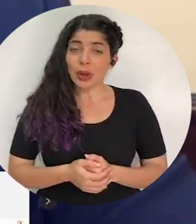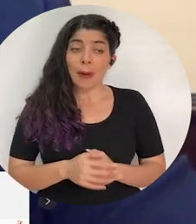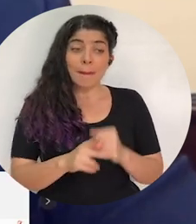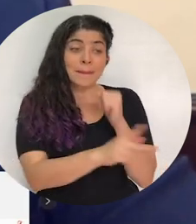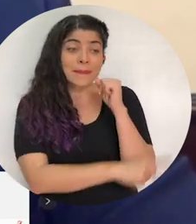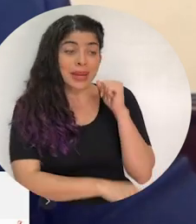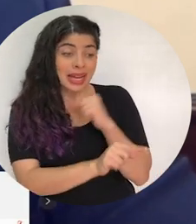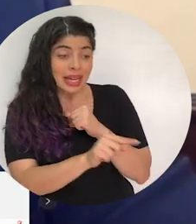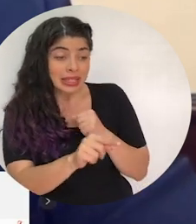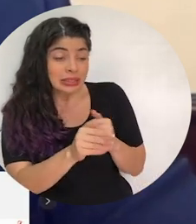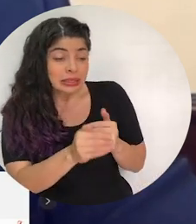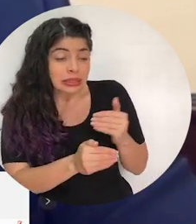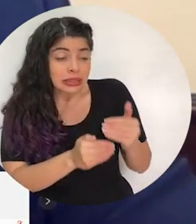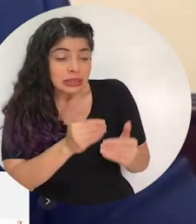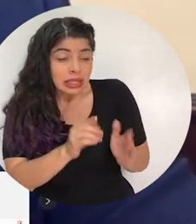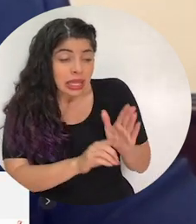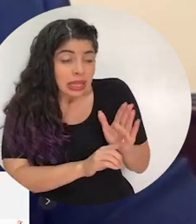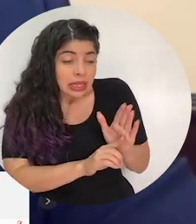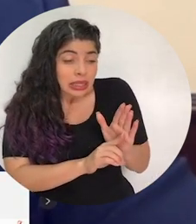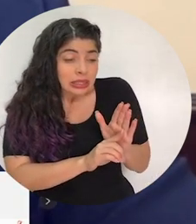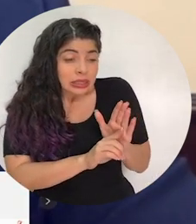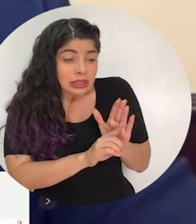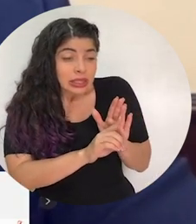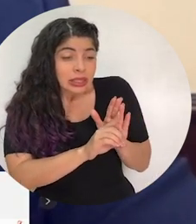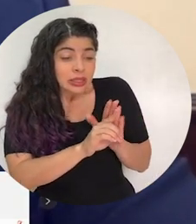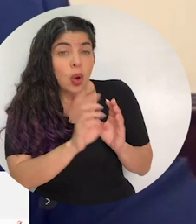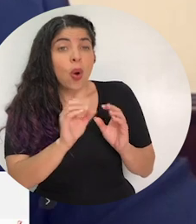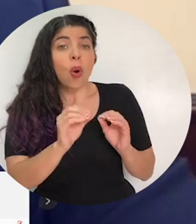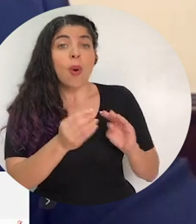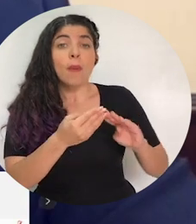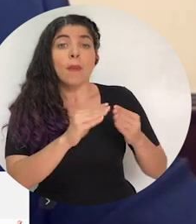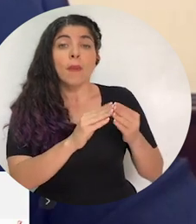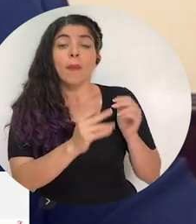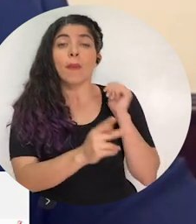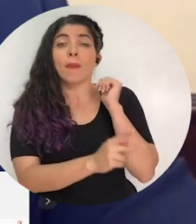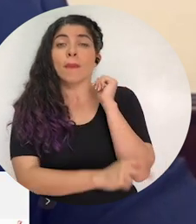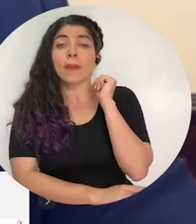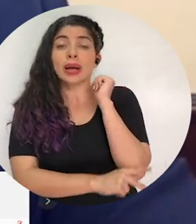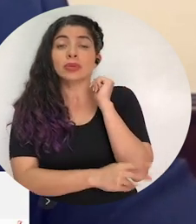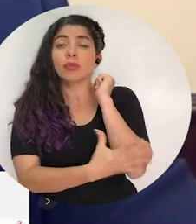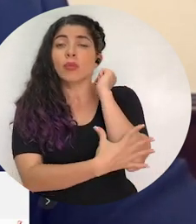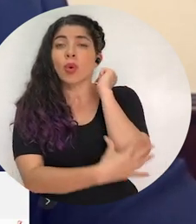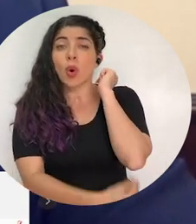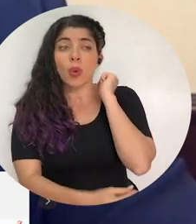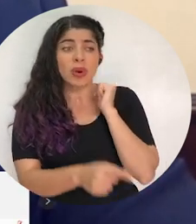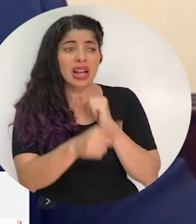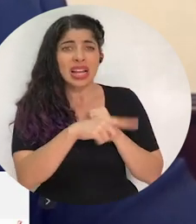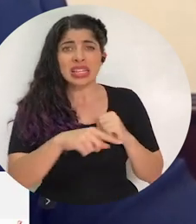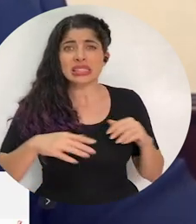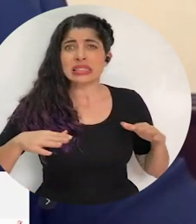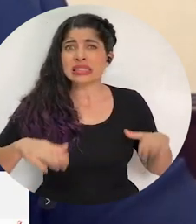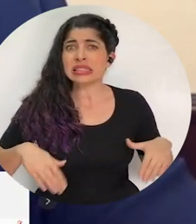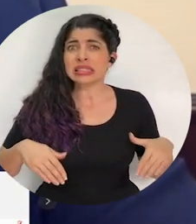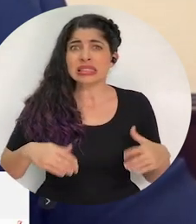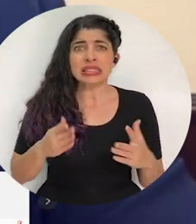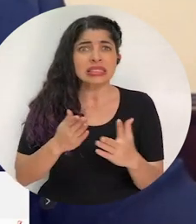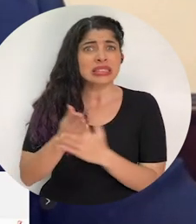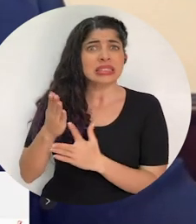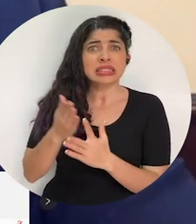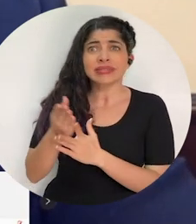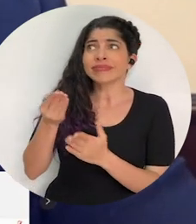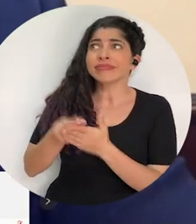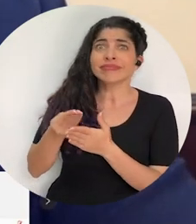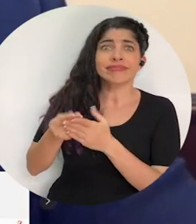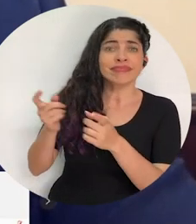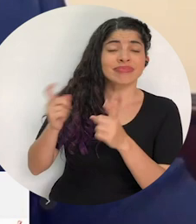the developing world, if the emerging economies and the poor economies do not have access